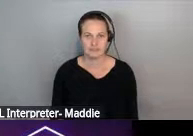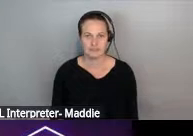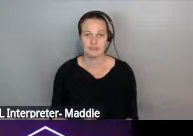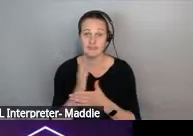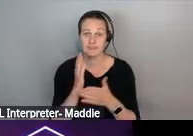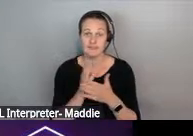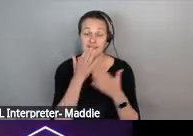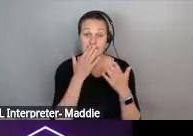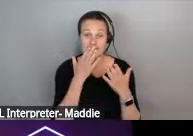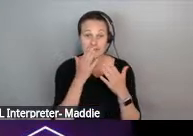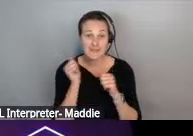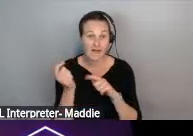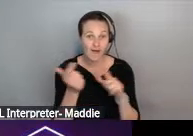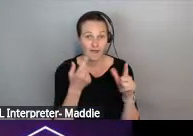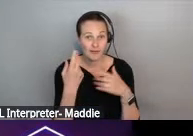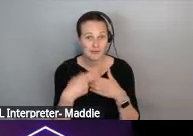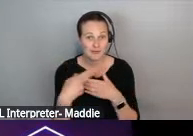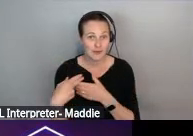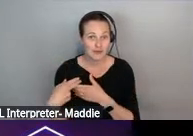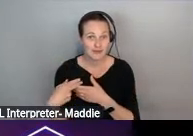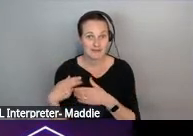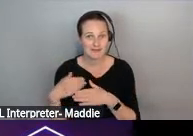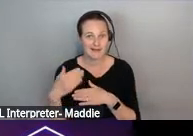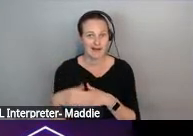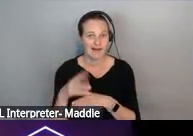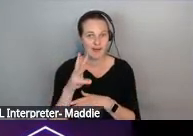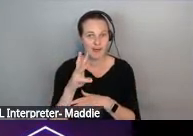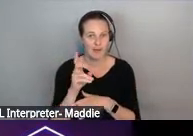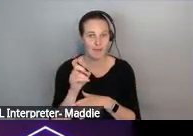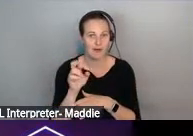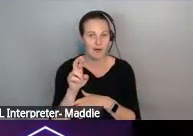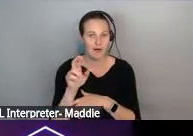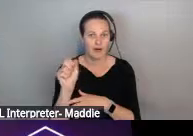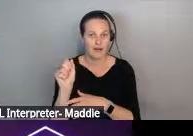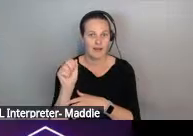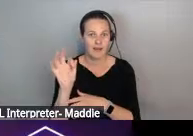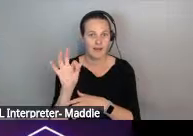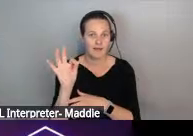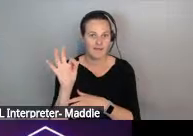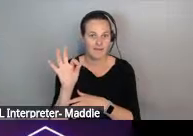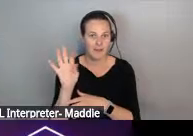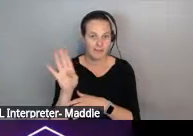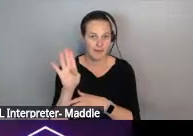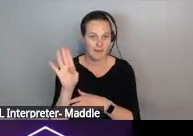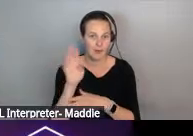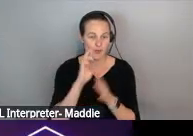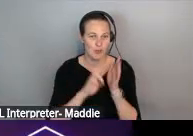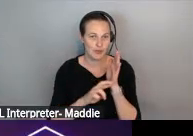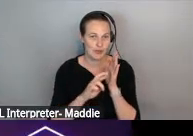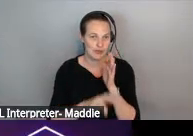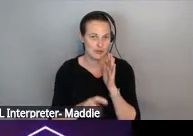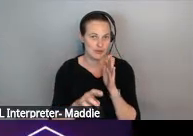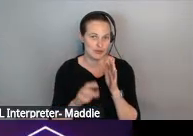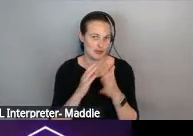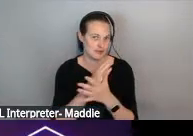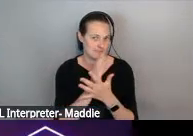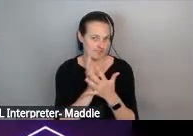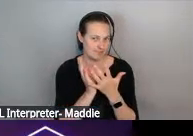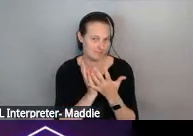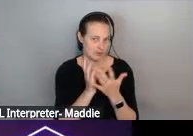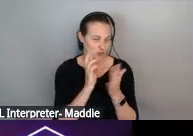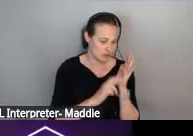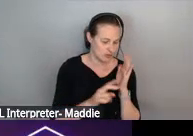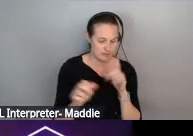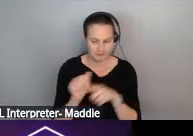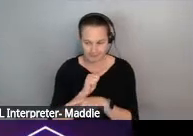Thank you all for joining us for the next webinar in our AFB research series, From Research to Practice, Making